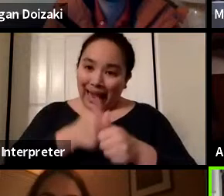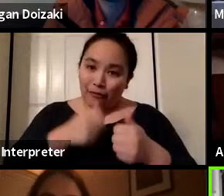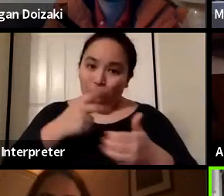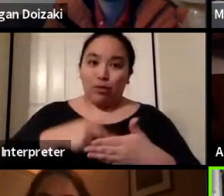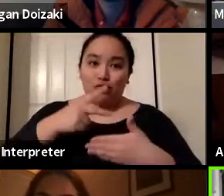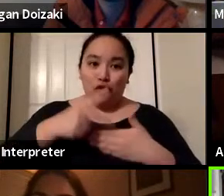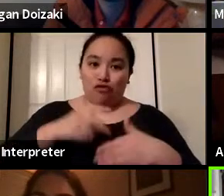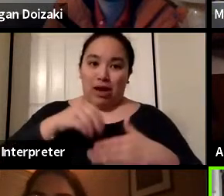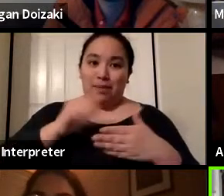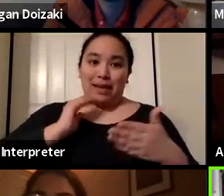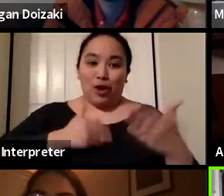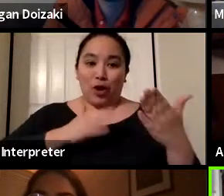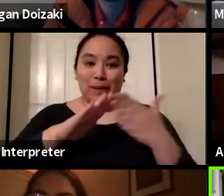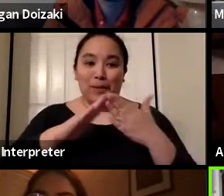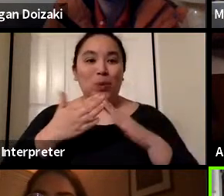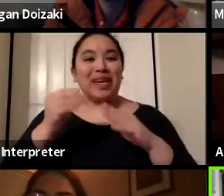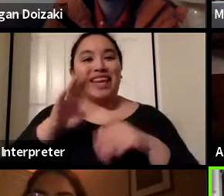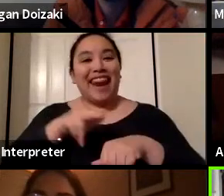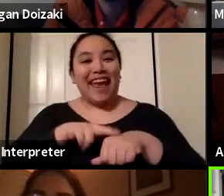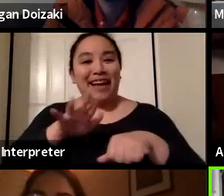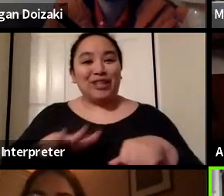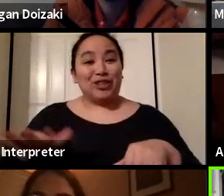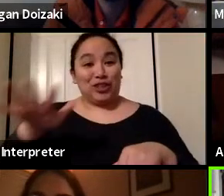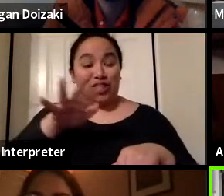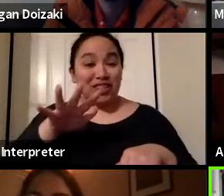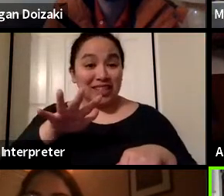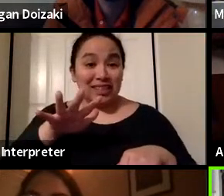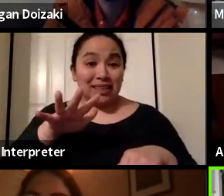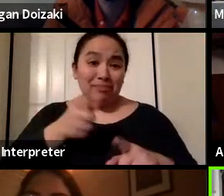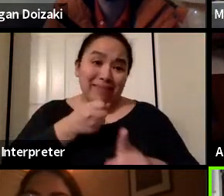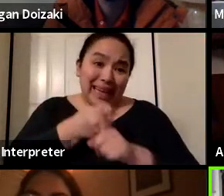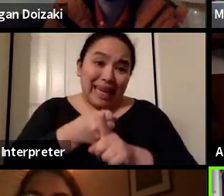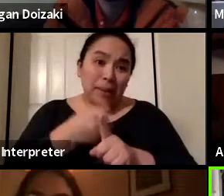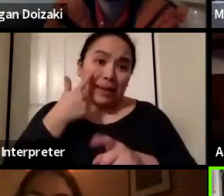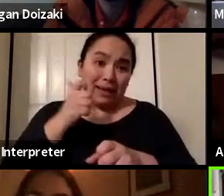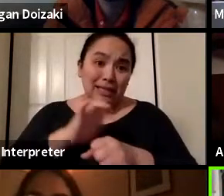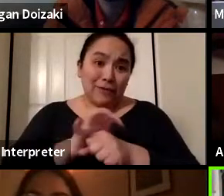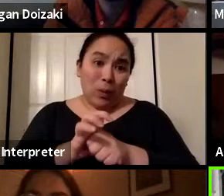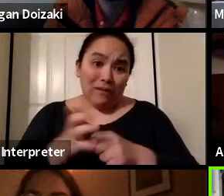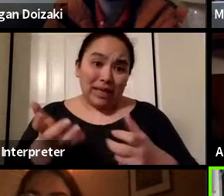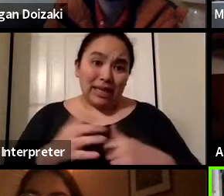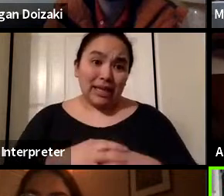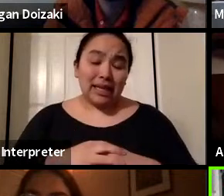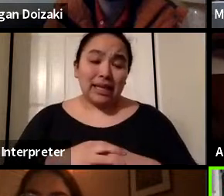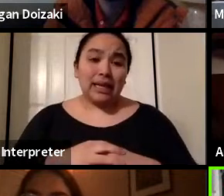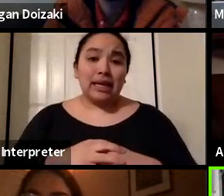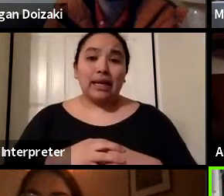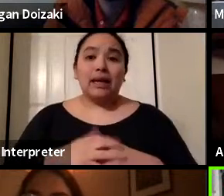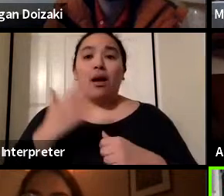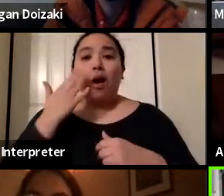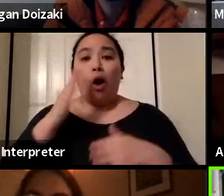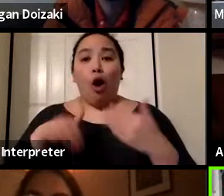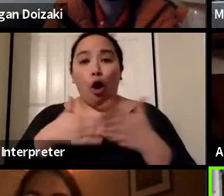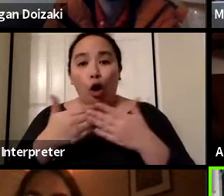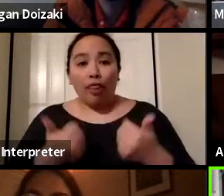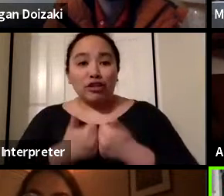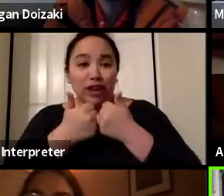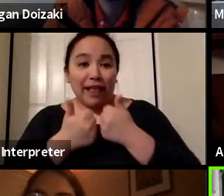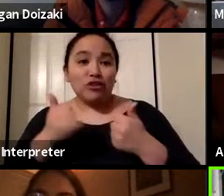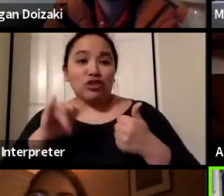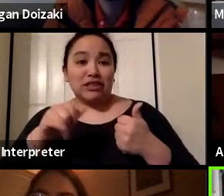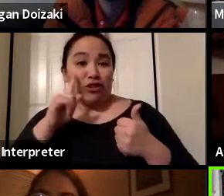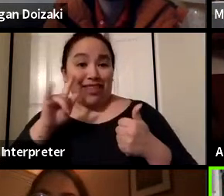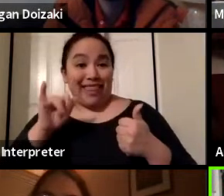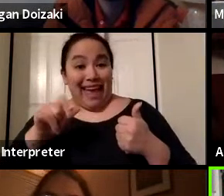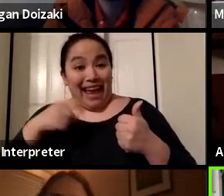in our community and nationwide has had to pivot because of COVID. So, all the challenges for that, I think,